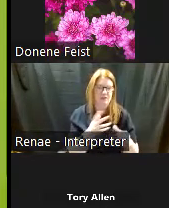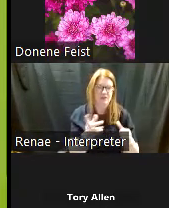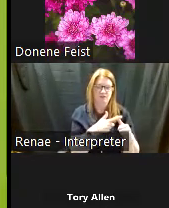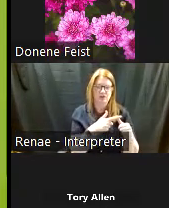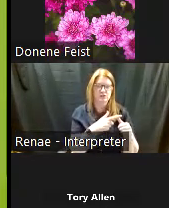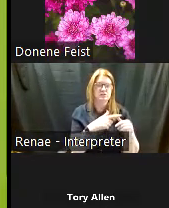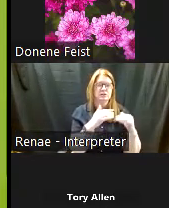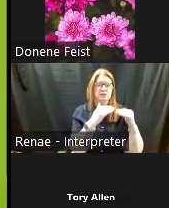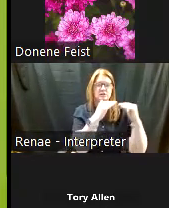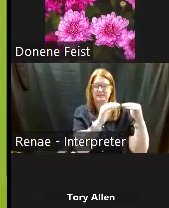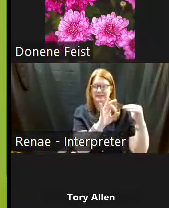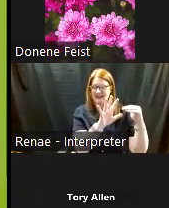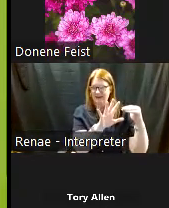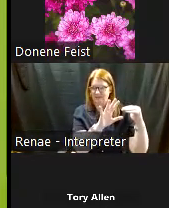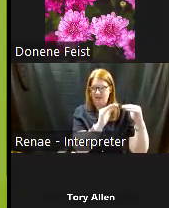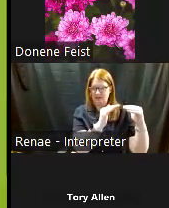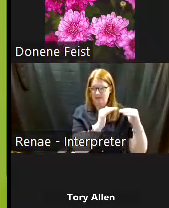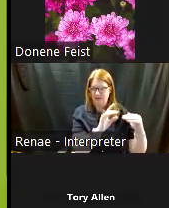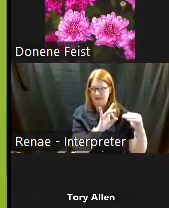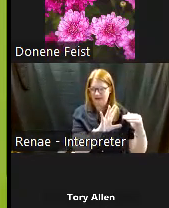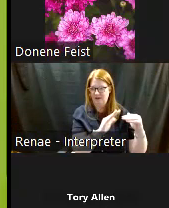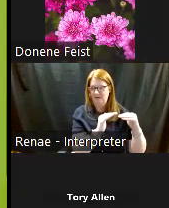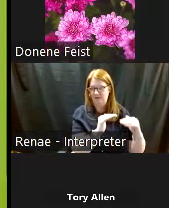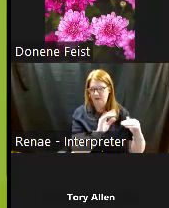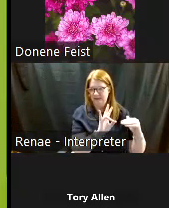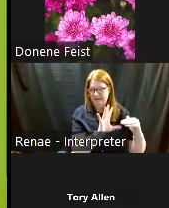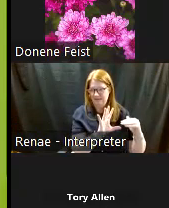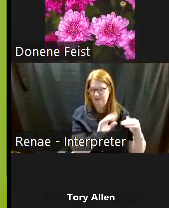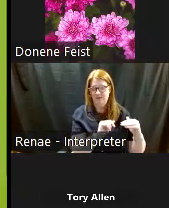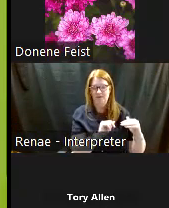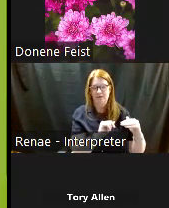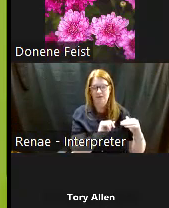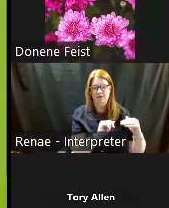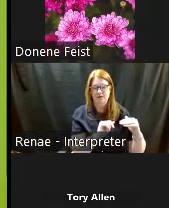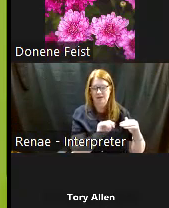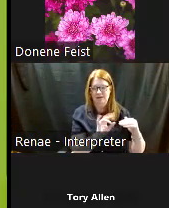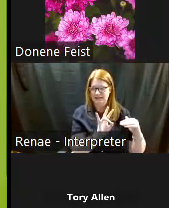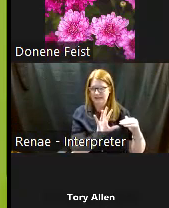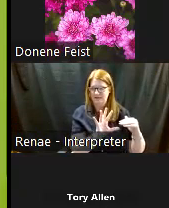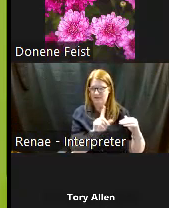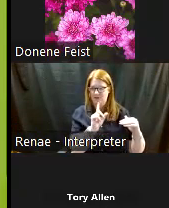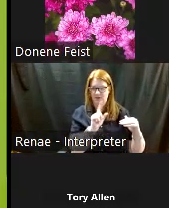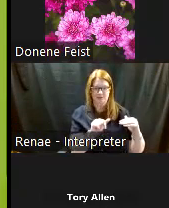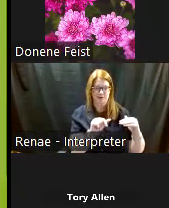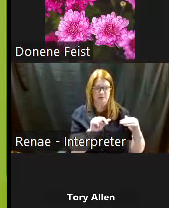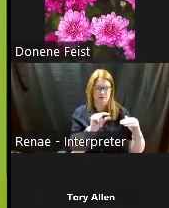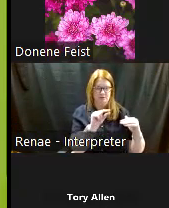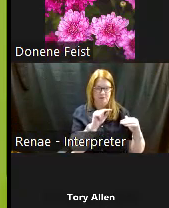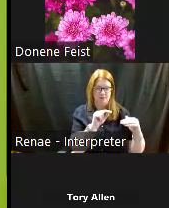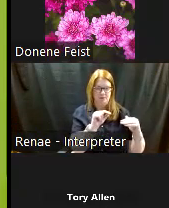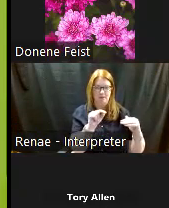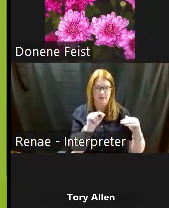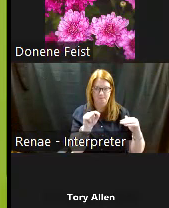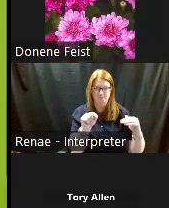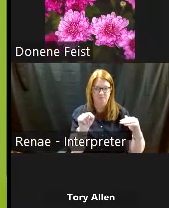up at 95, super loud, goes to 85, goes to 75. And at 75, that response is, you know, you can just see it, it's getting